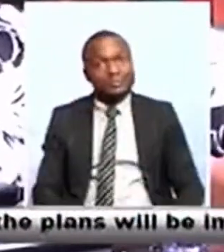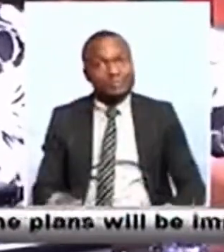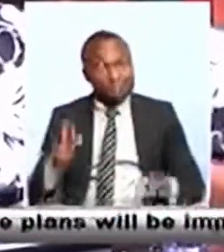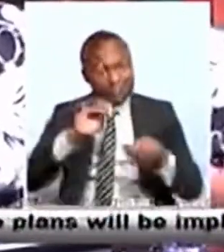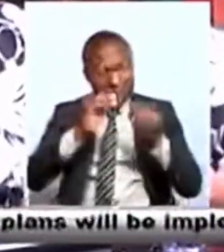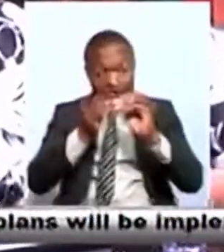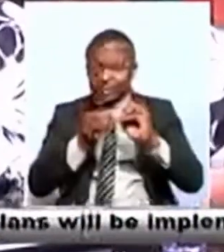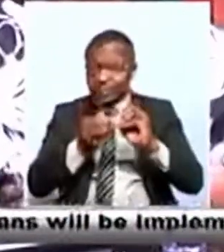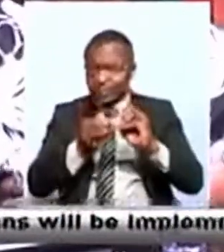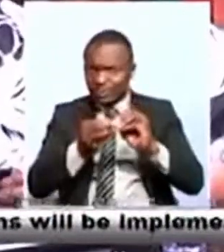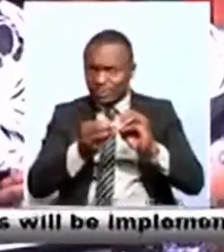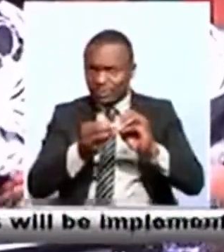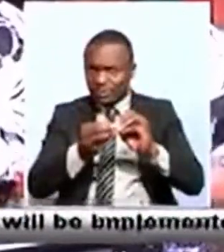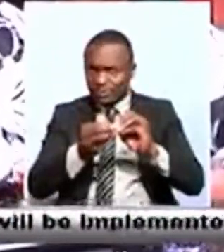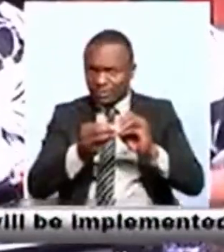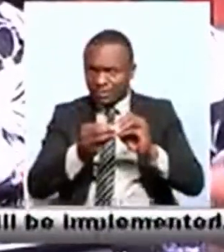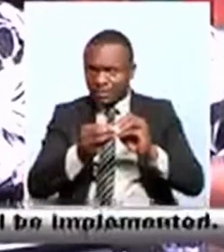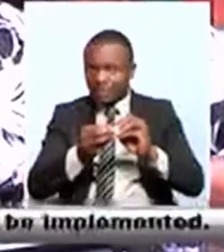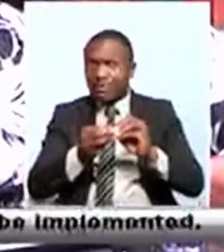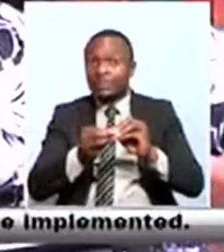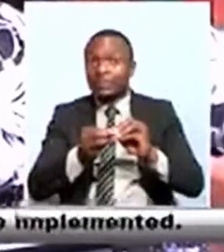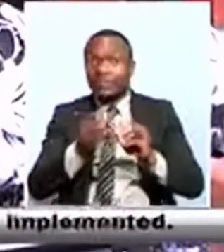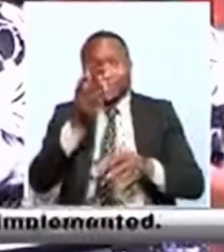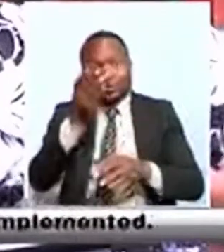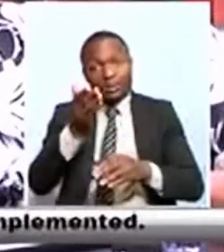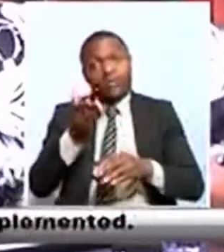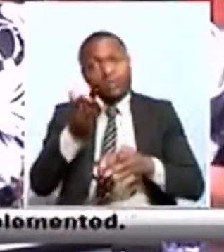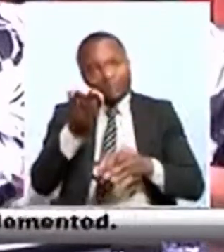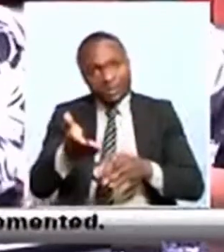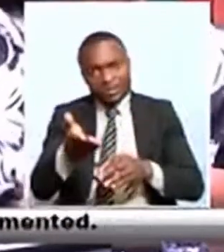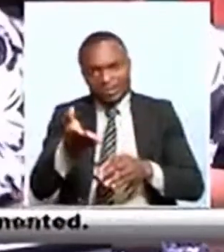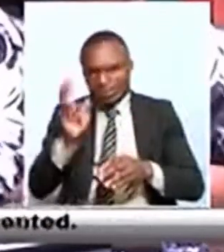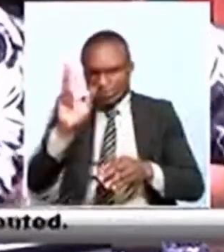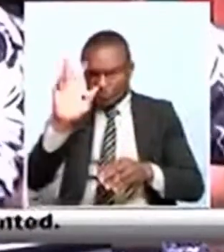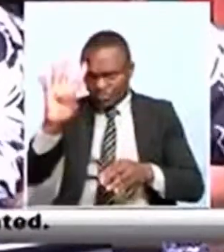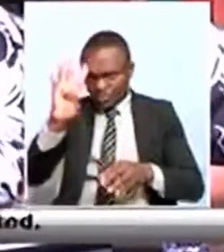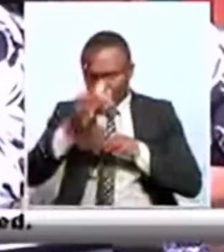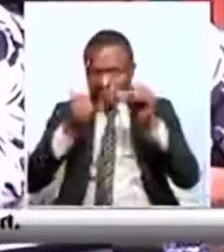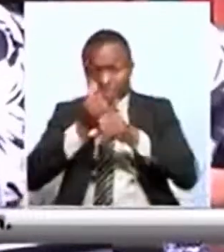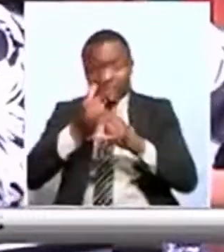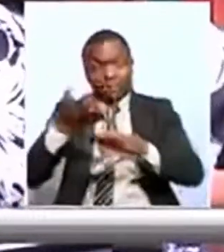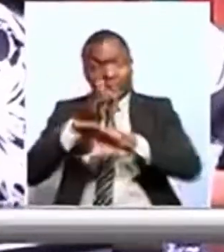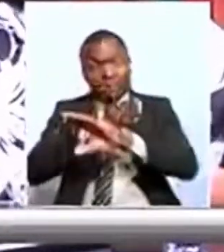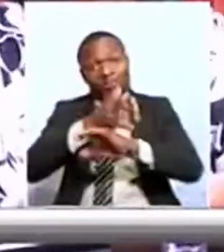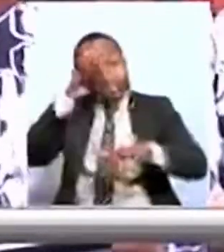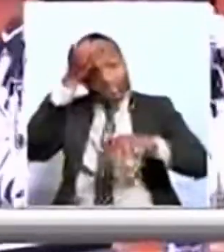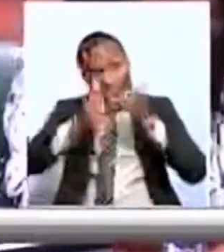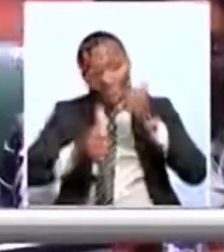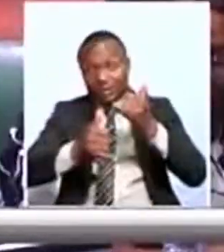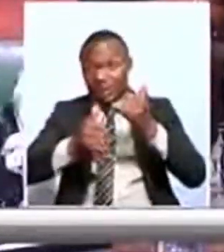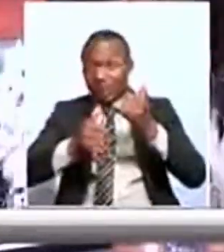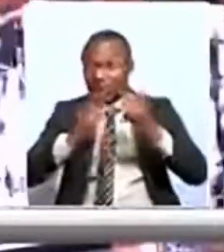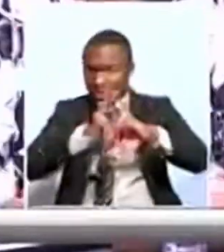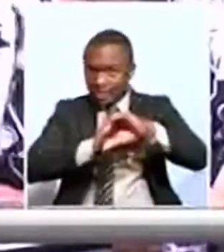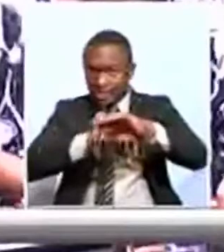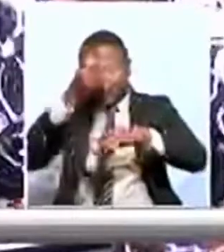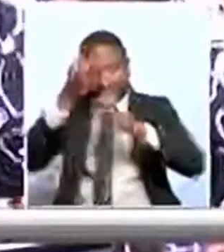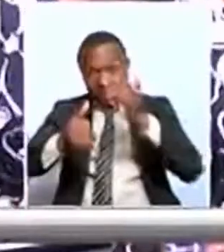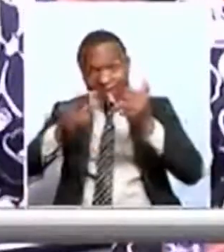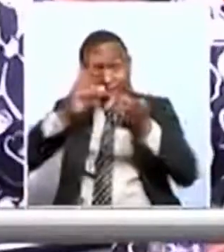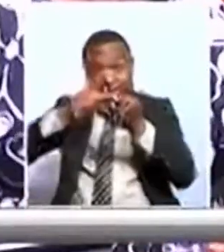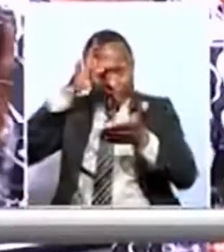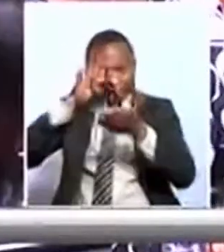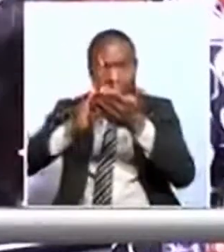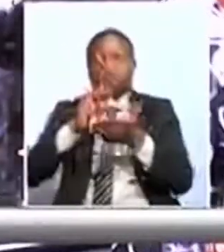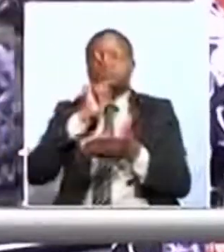is valid for a total period of 4 years before it expires. At the point of expiry, the learner is no